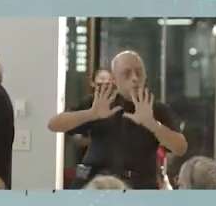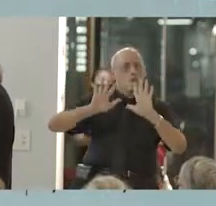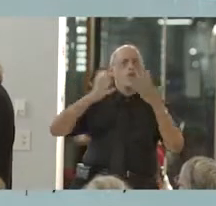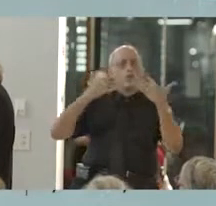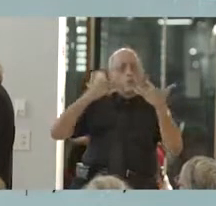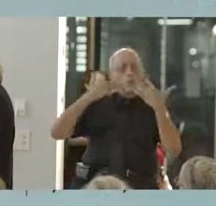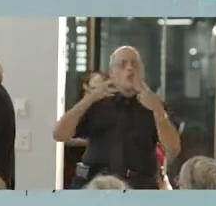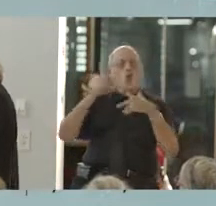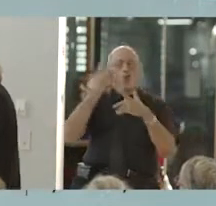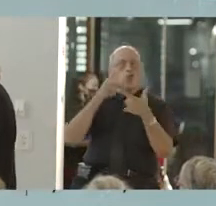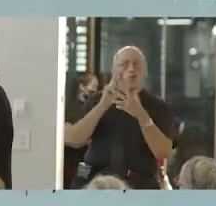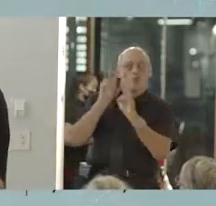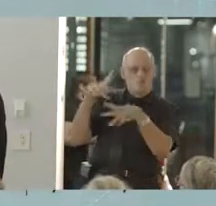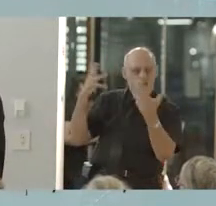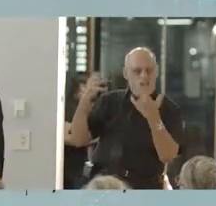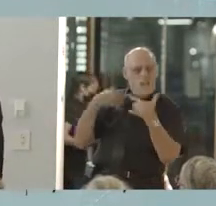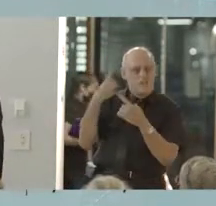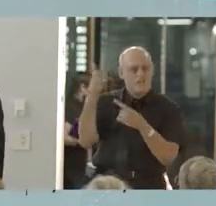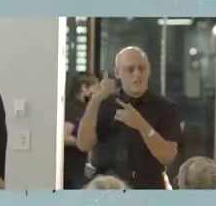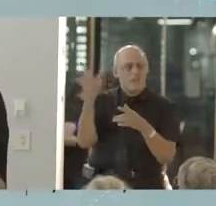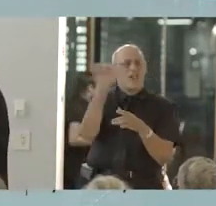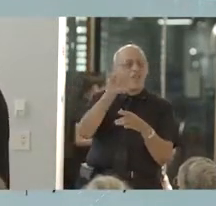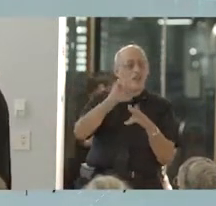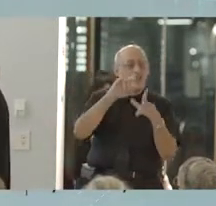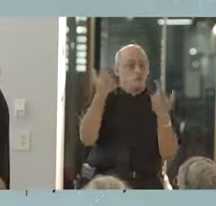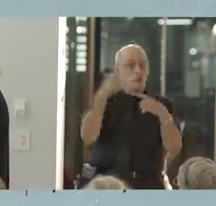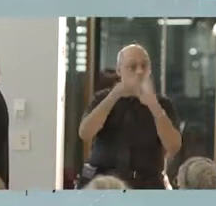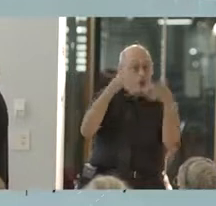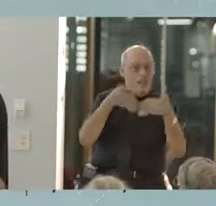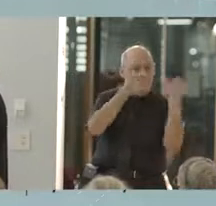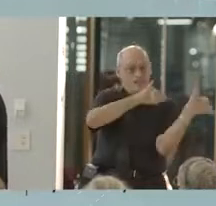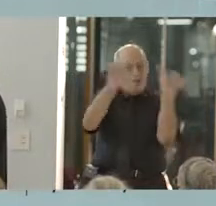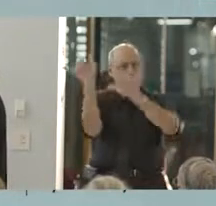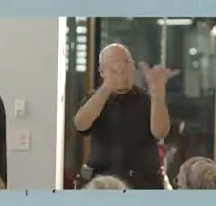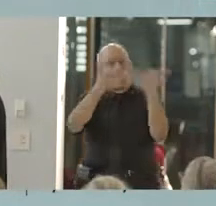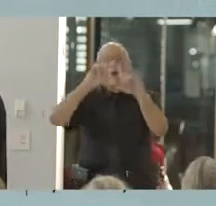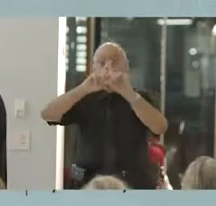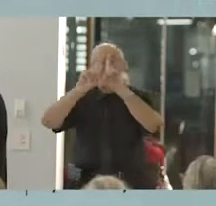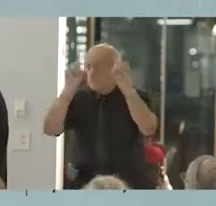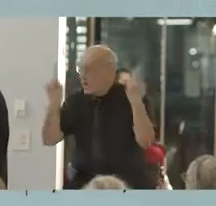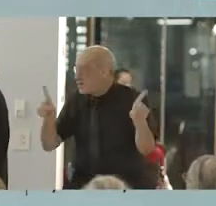really looking at here is kind of having something like what exists today, but new,